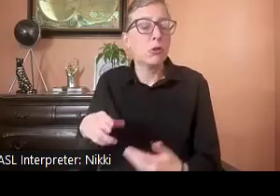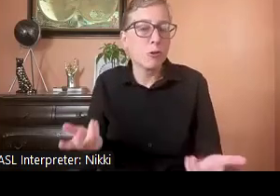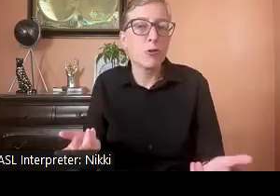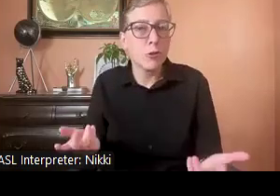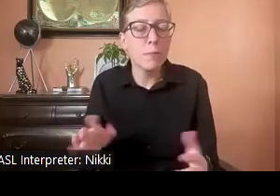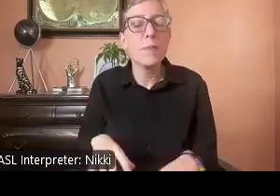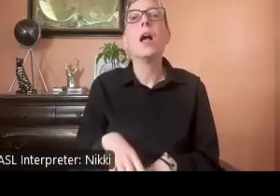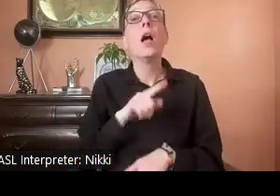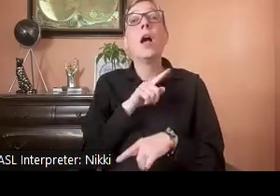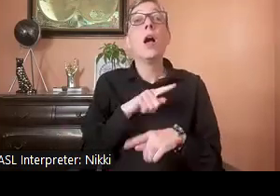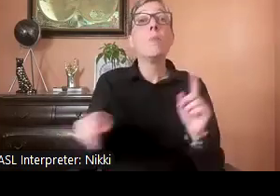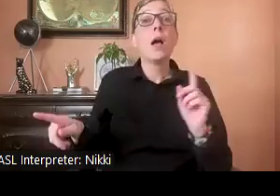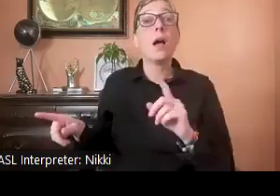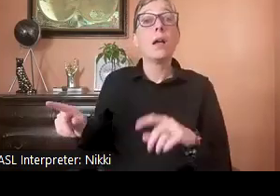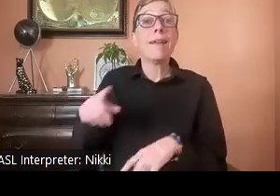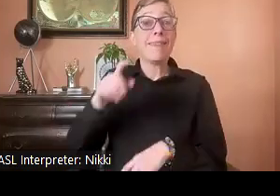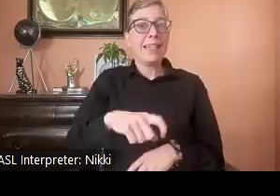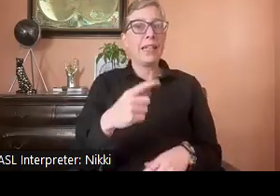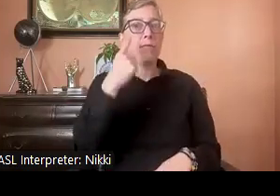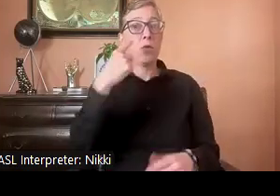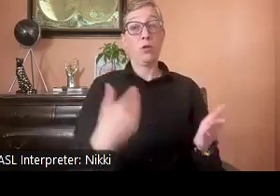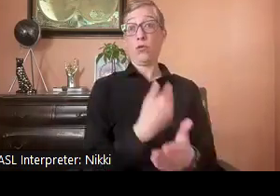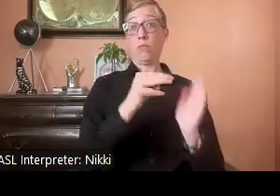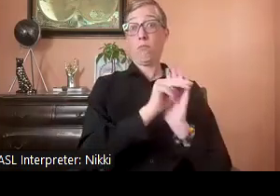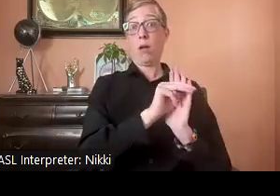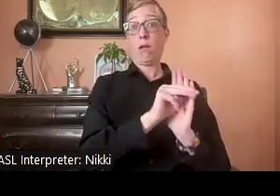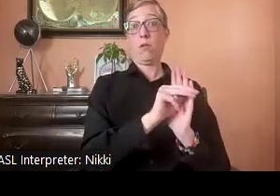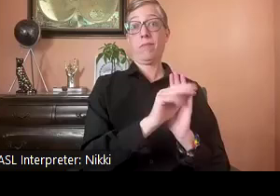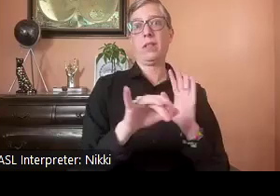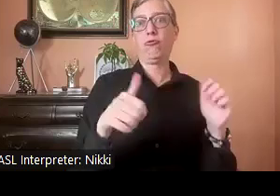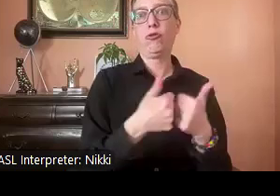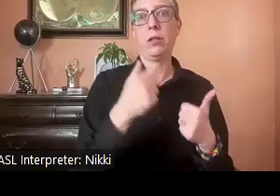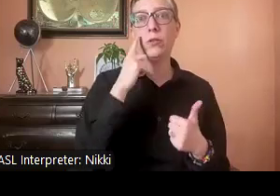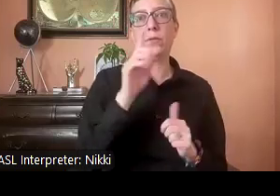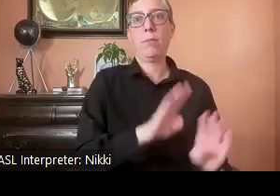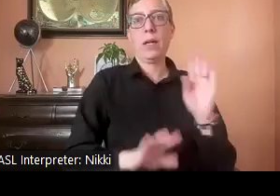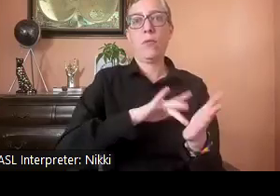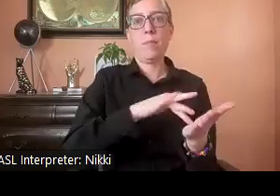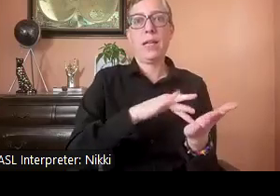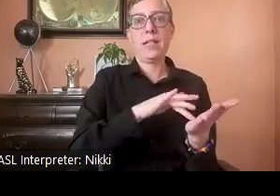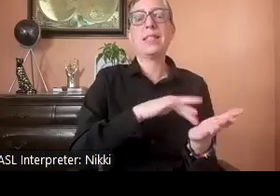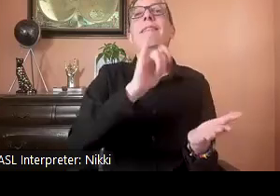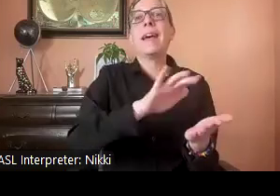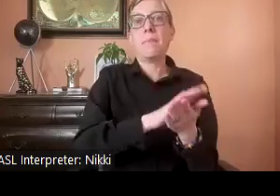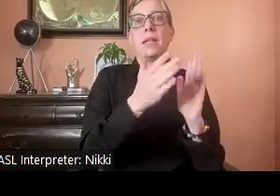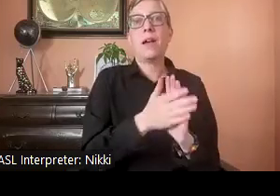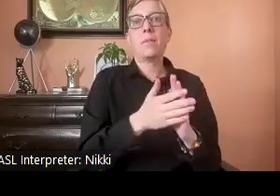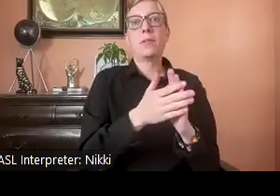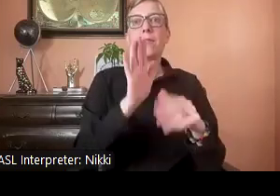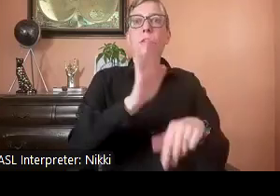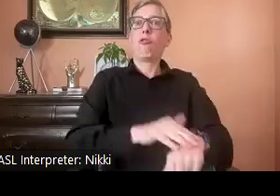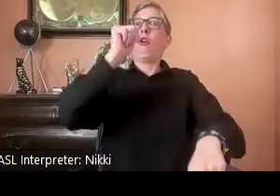for a new model, a challenge for biomedicine, becomes the prophetic call that we needed to kind